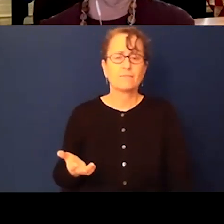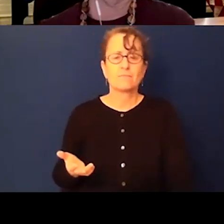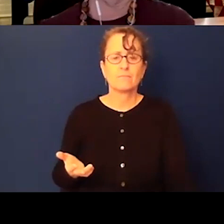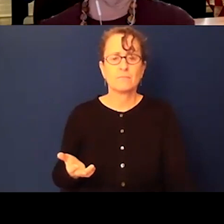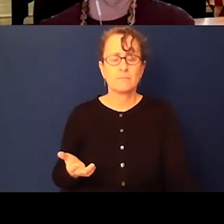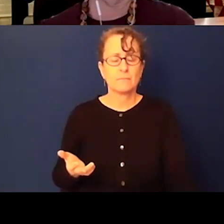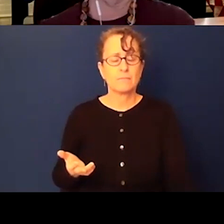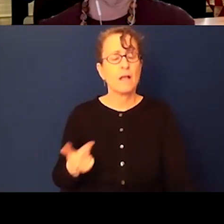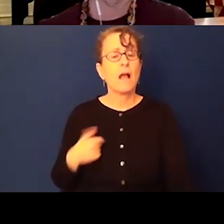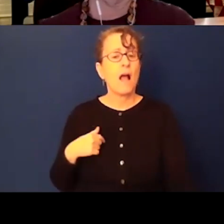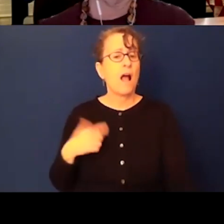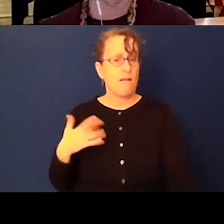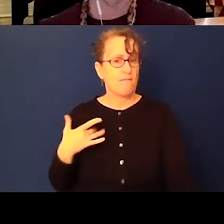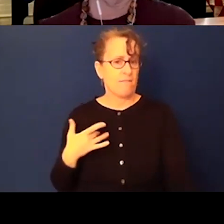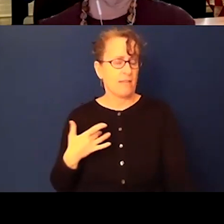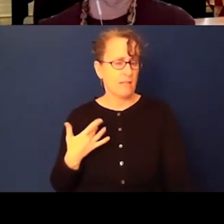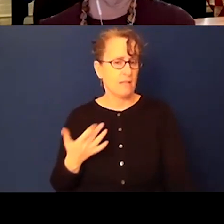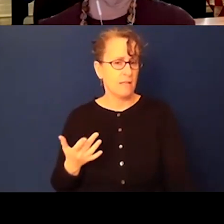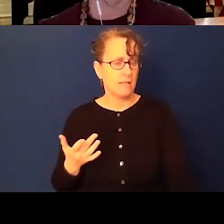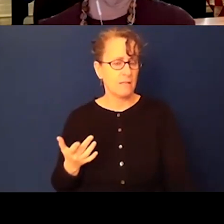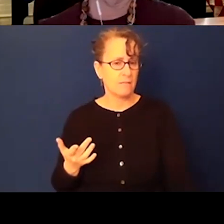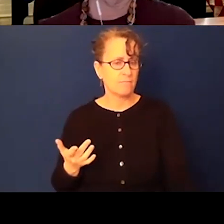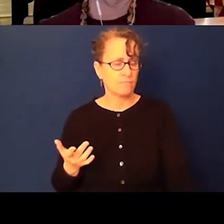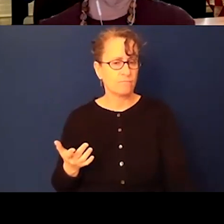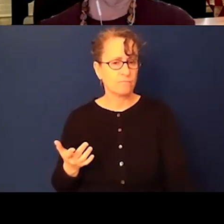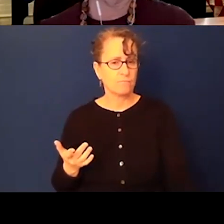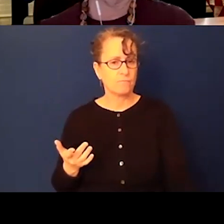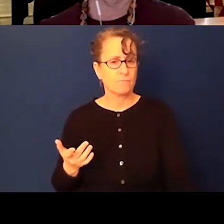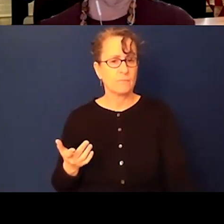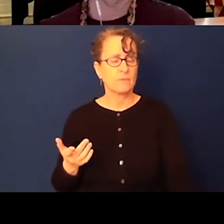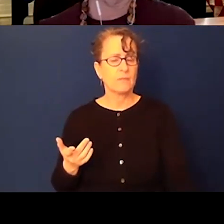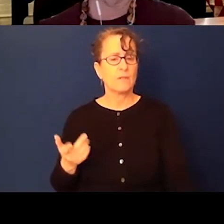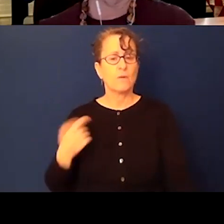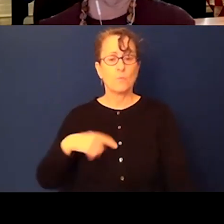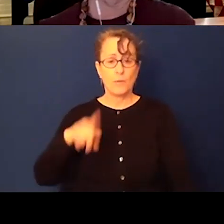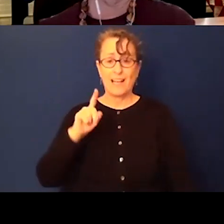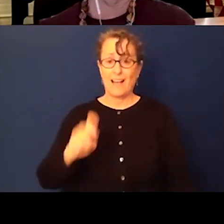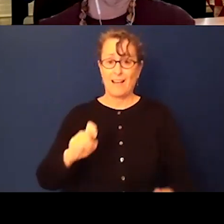boundary or an intentional lack of boundary on